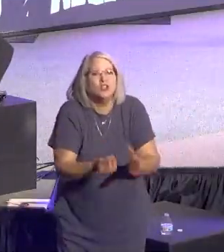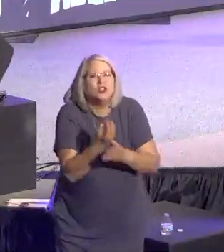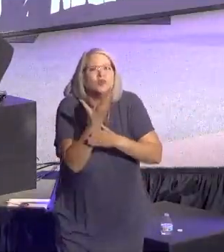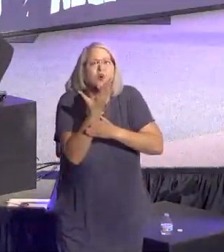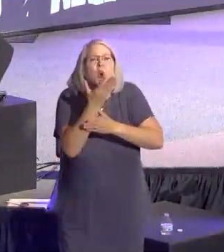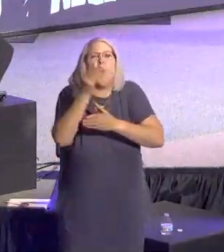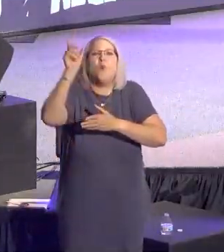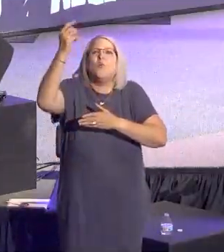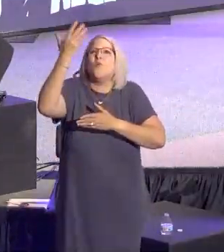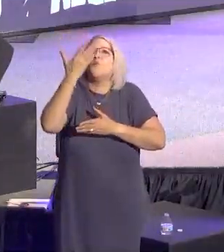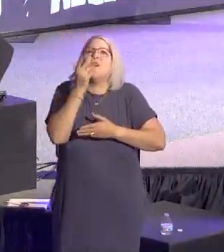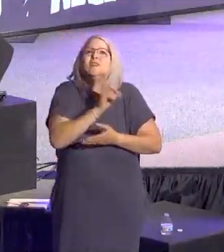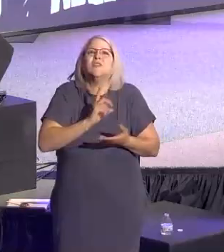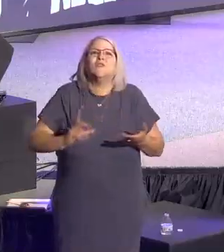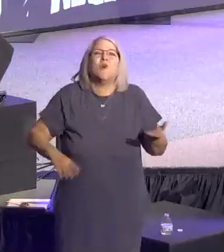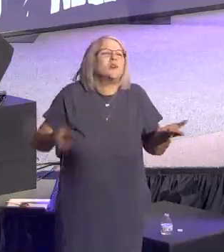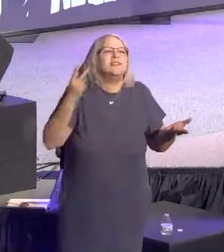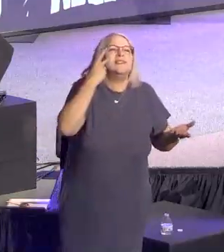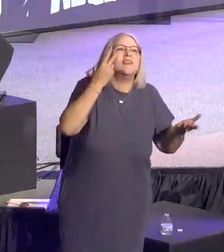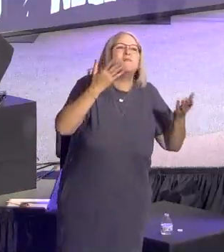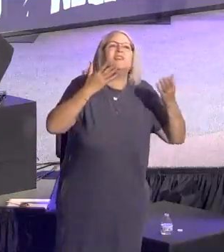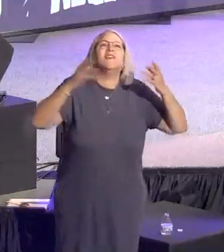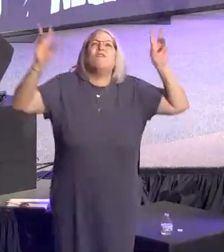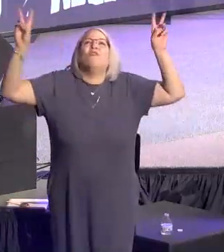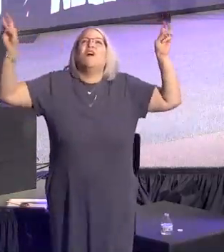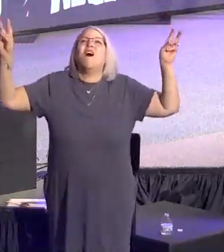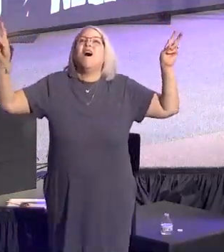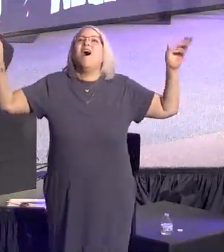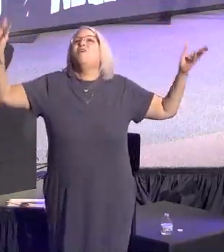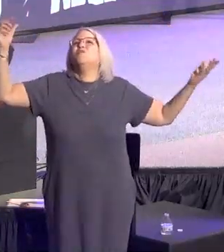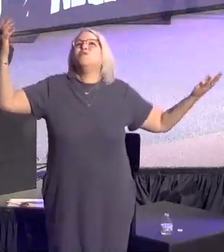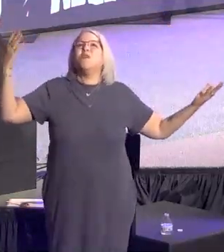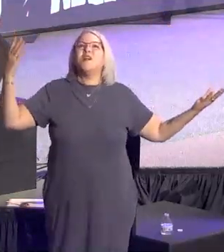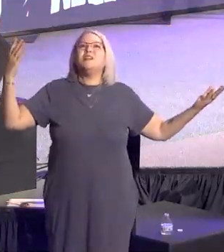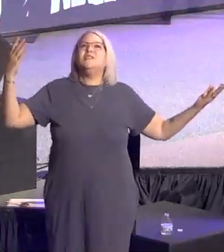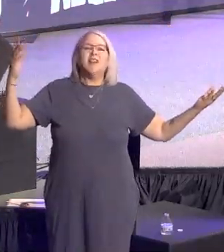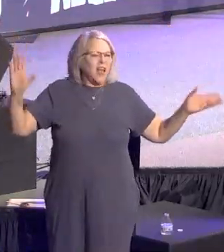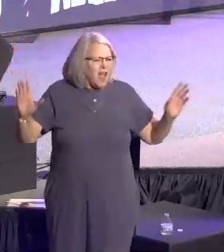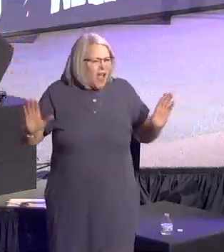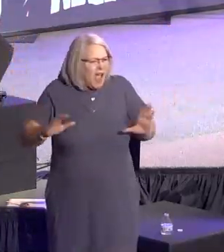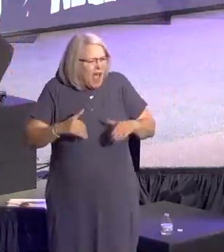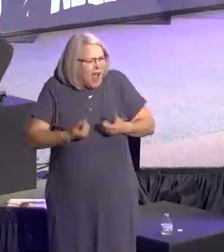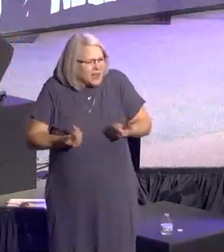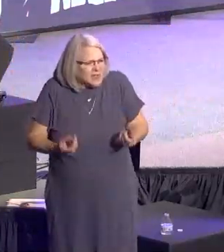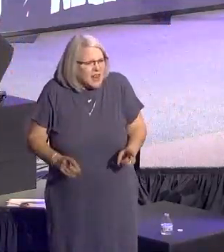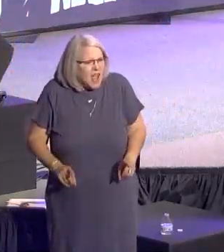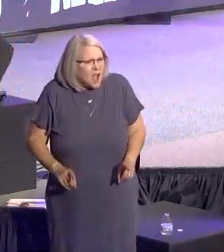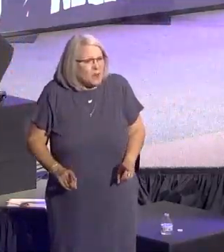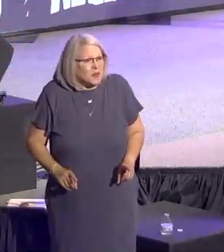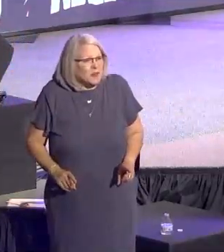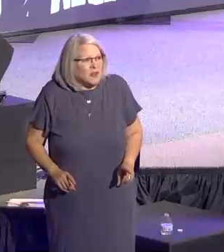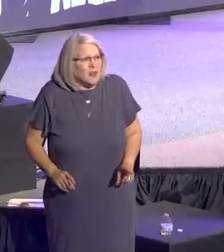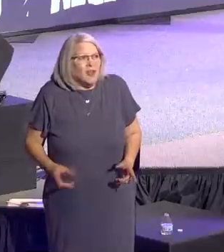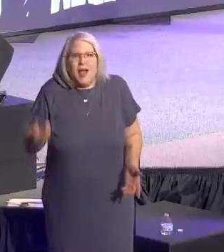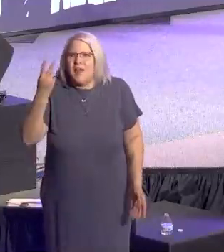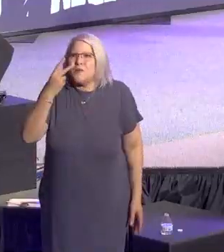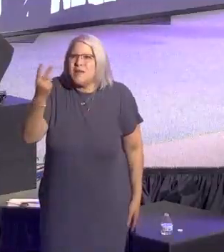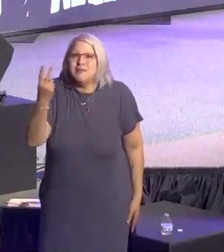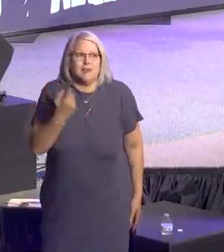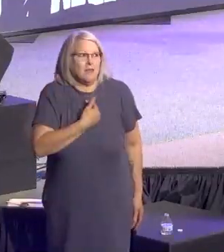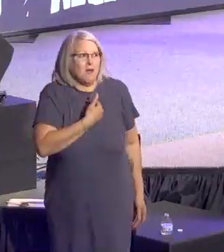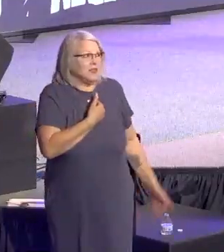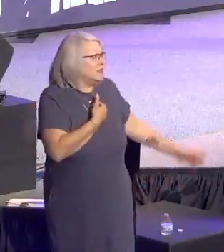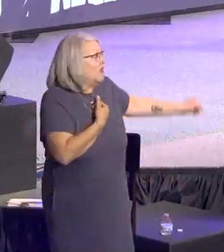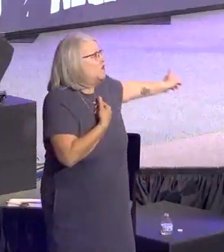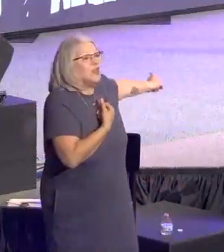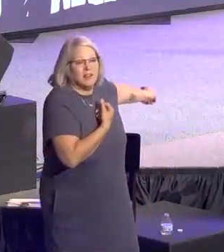to see yourself under the heading of grace. Now, God, how does that happen? How do I begin to see myself that way? I want to give you three